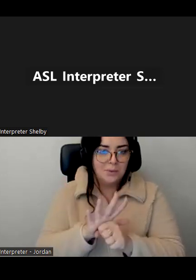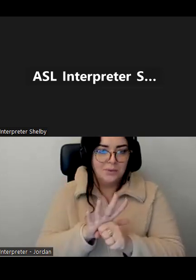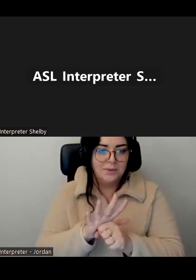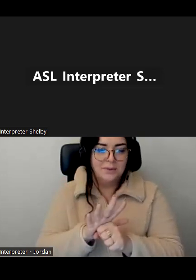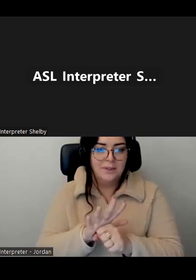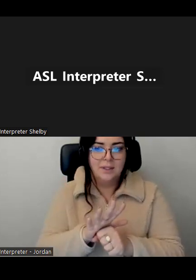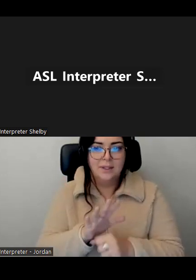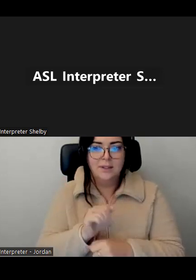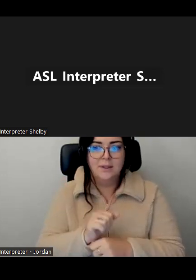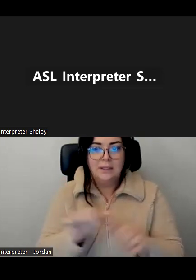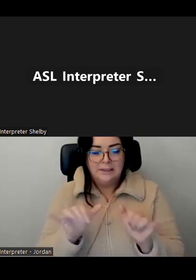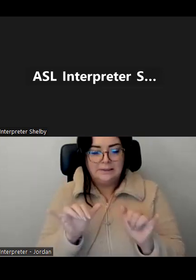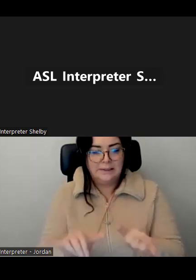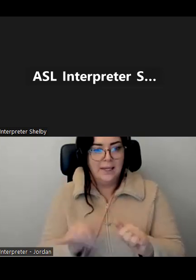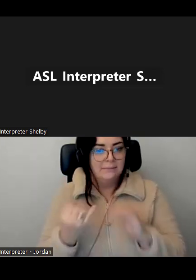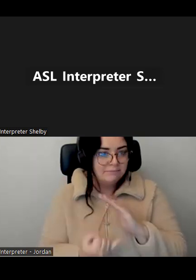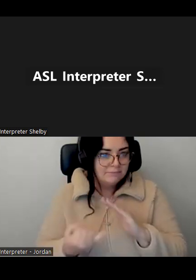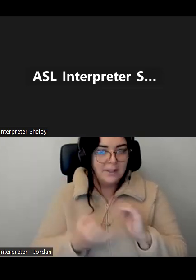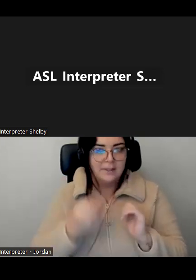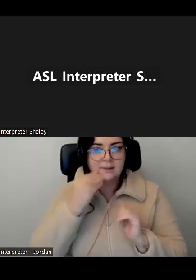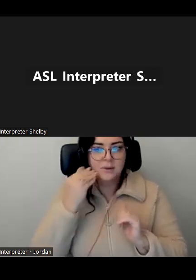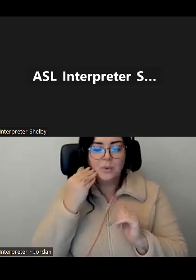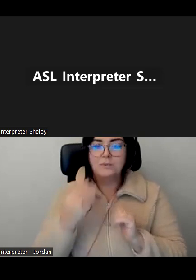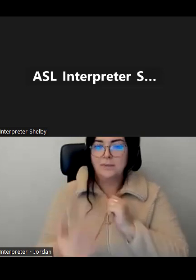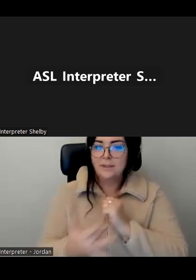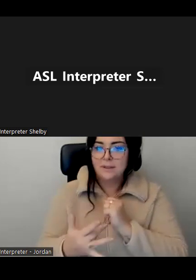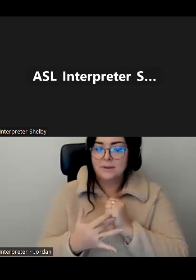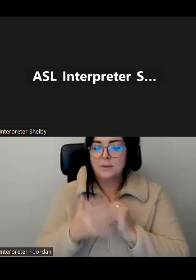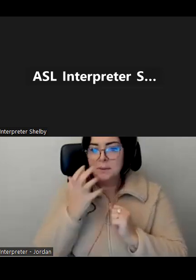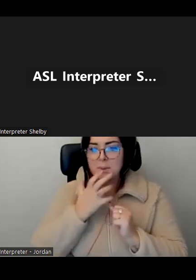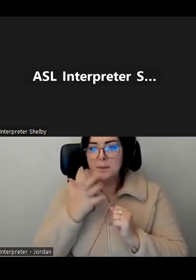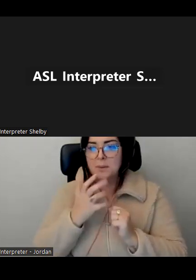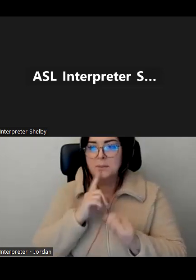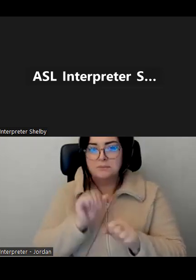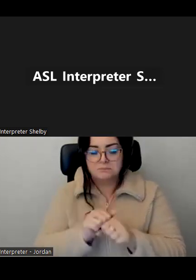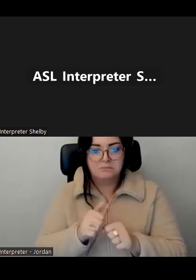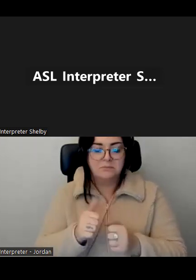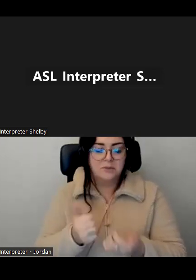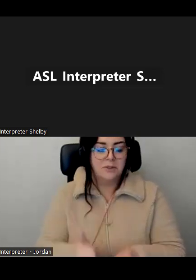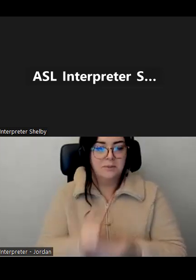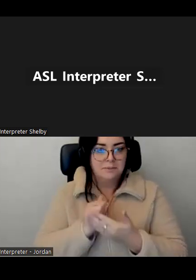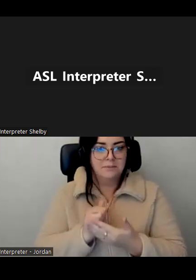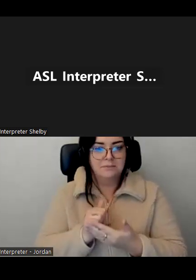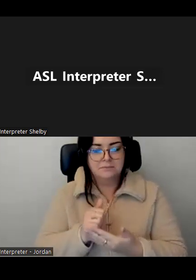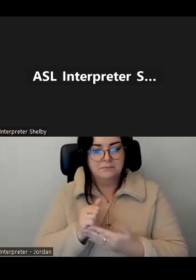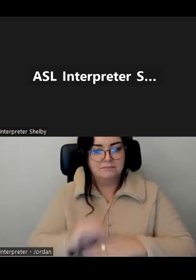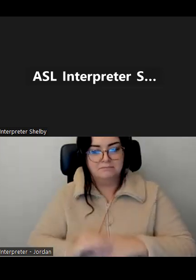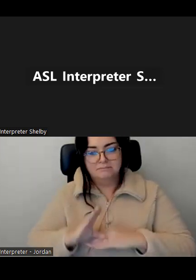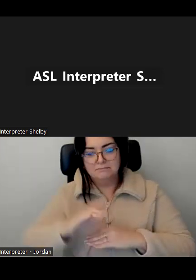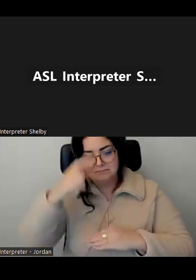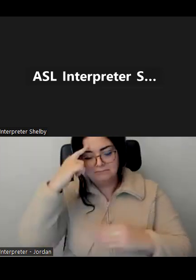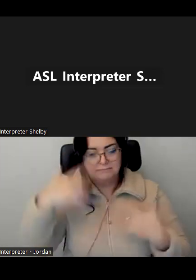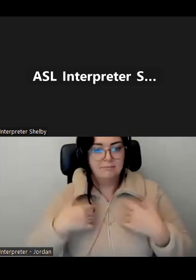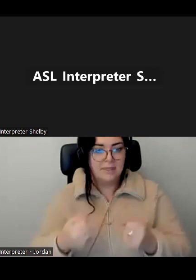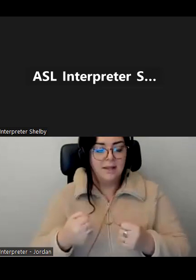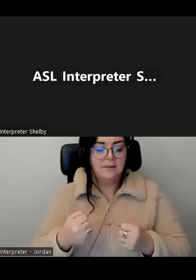we had to stay in our bubbles, that those type of technologies probably help with our social connections and our mental health, maybe a little bit easier,